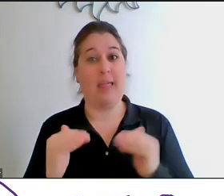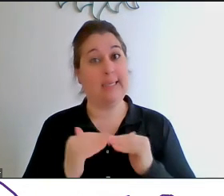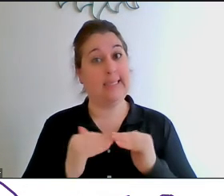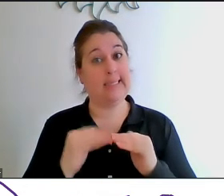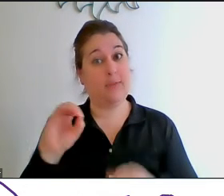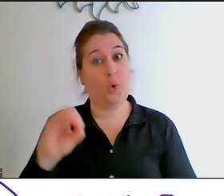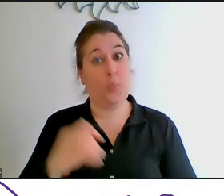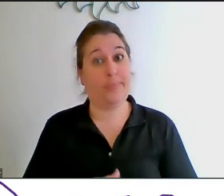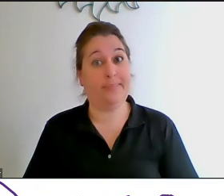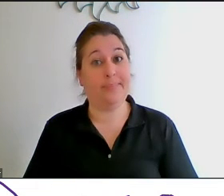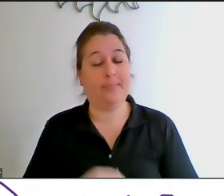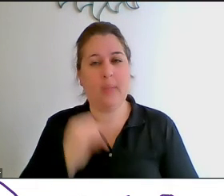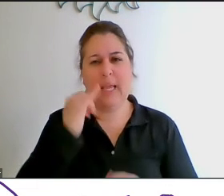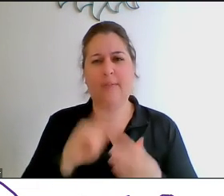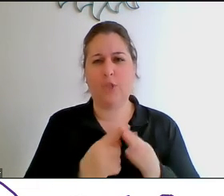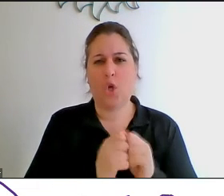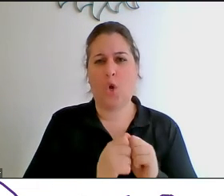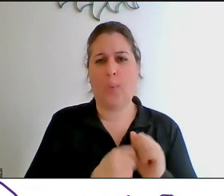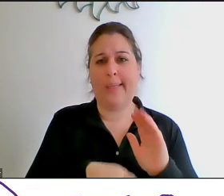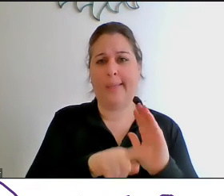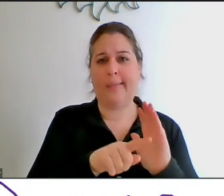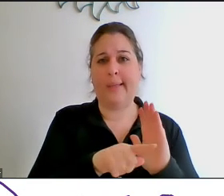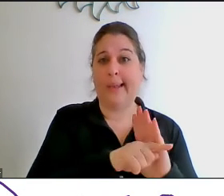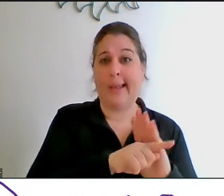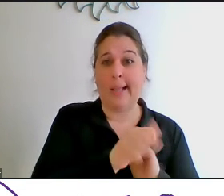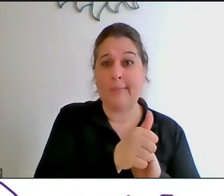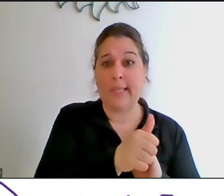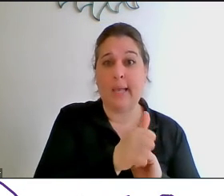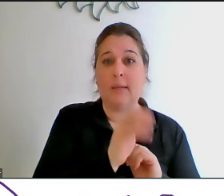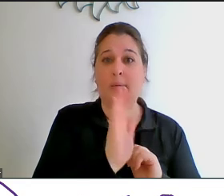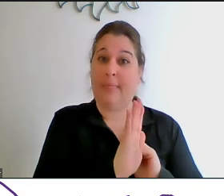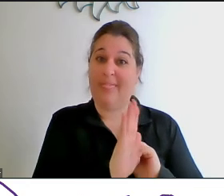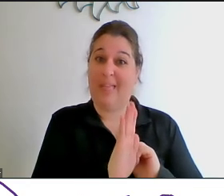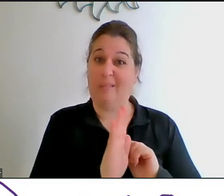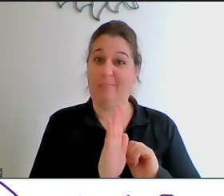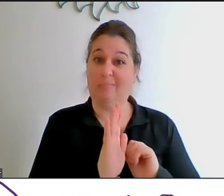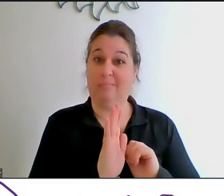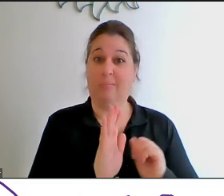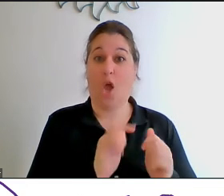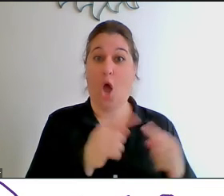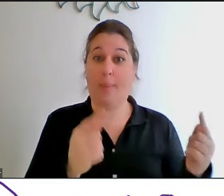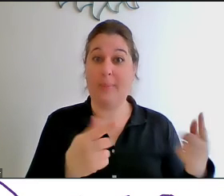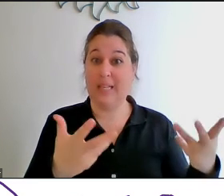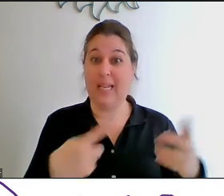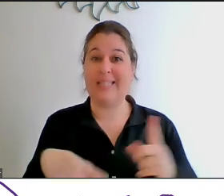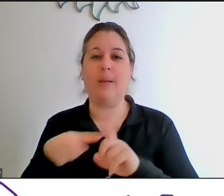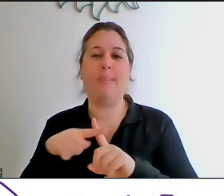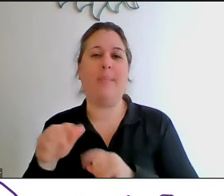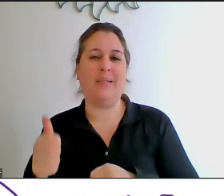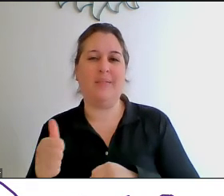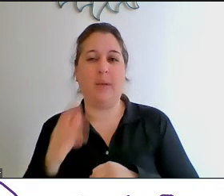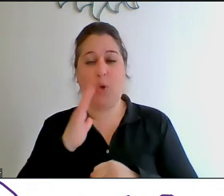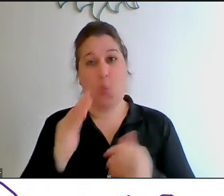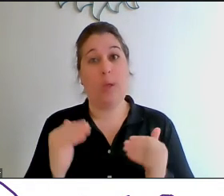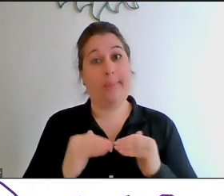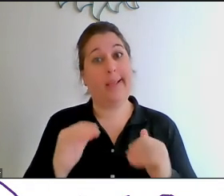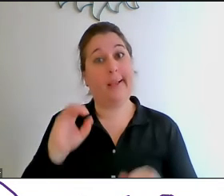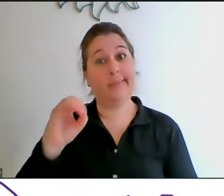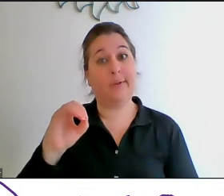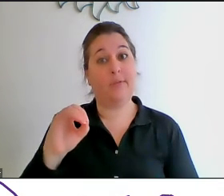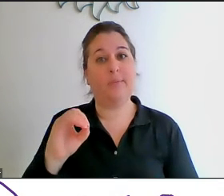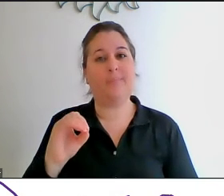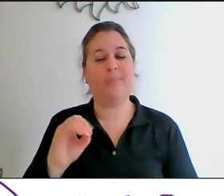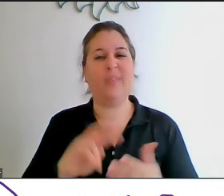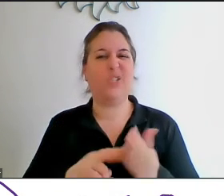is -5. If I have -10, the opposite of -10 is +10. So they cancel each other